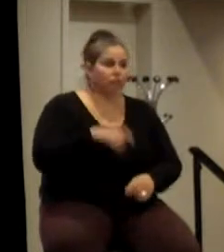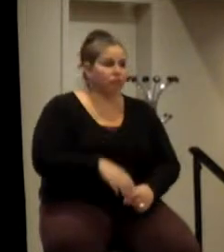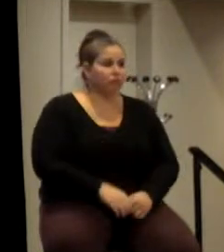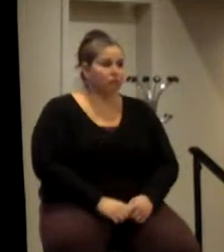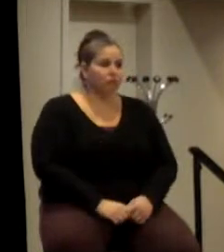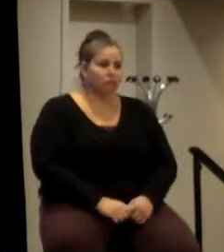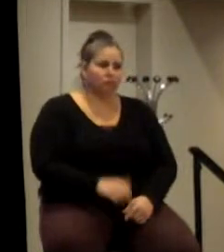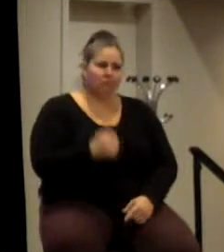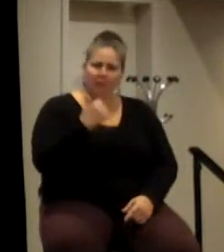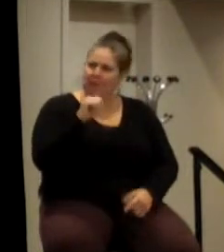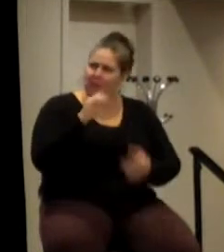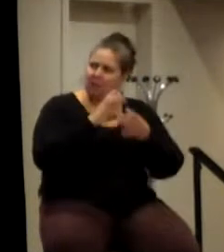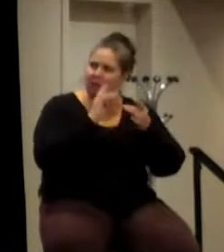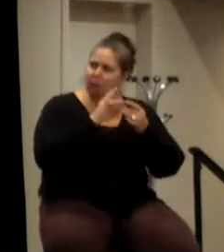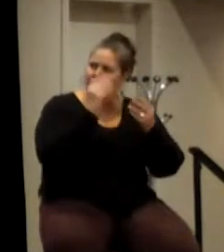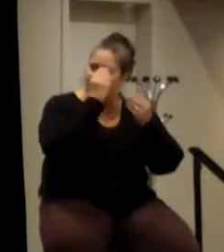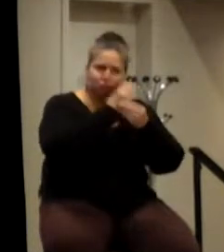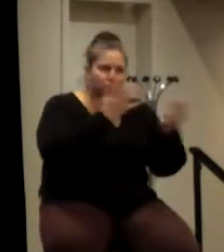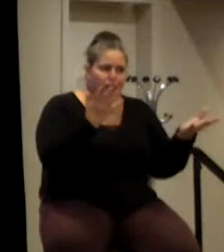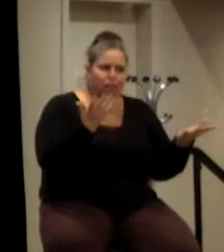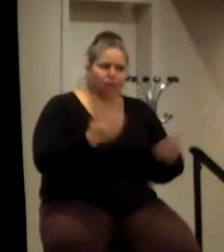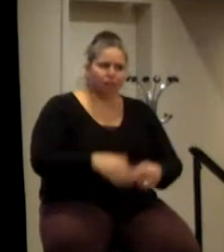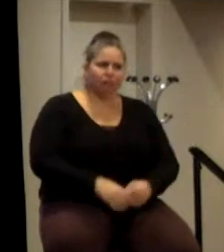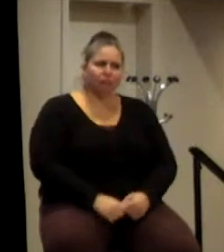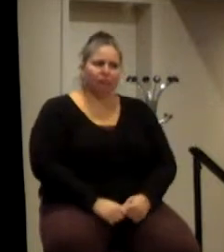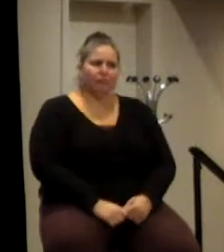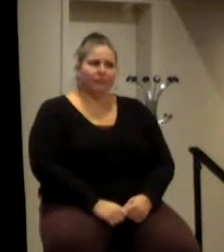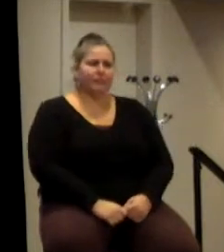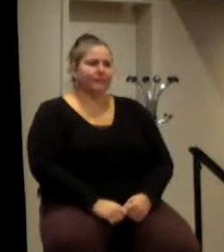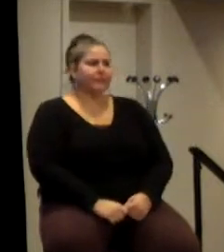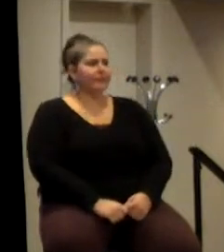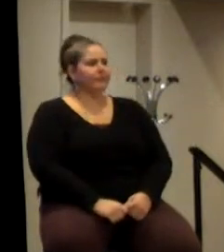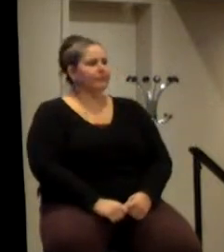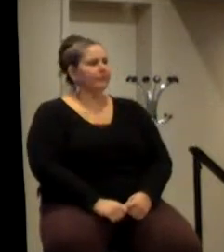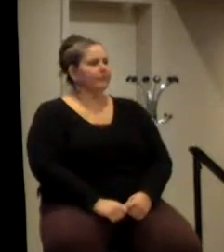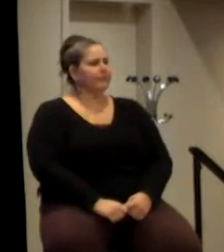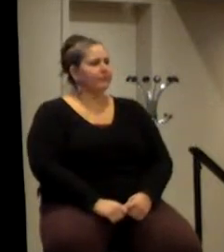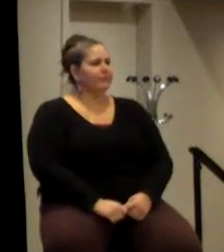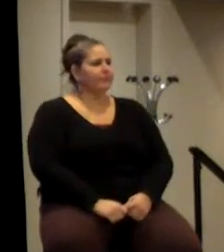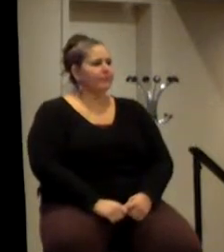what's happened there? Yeah, I think the